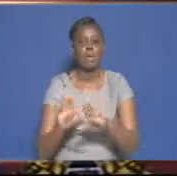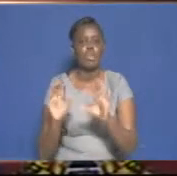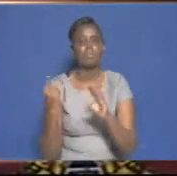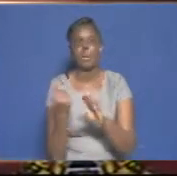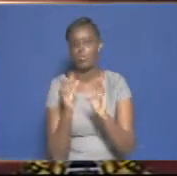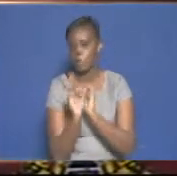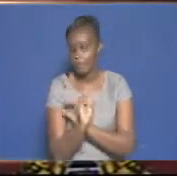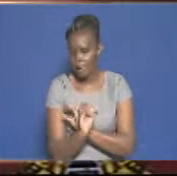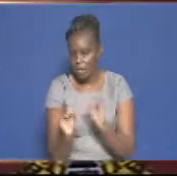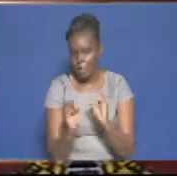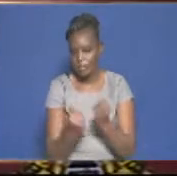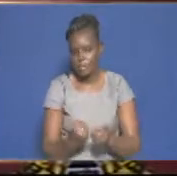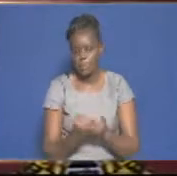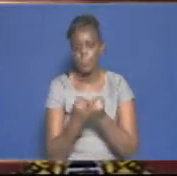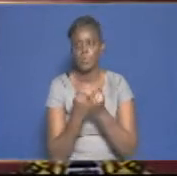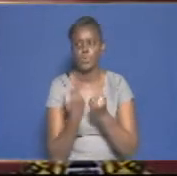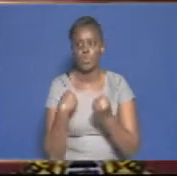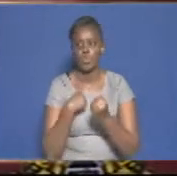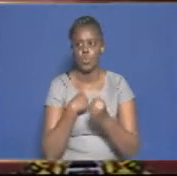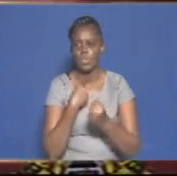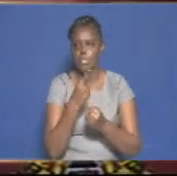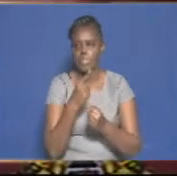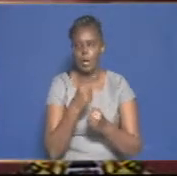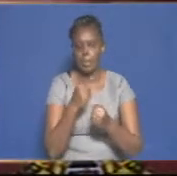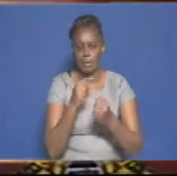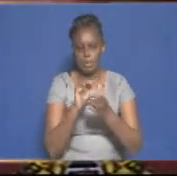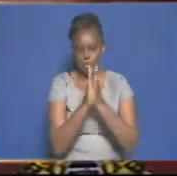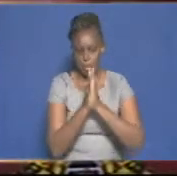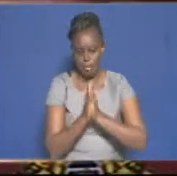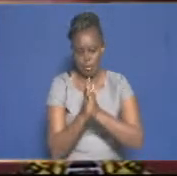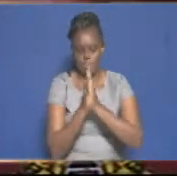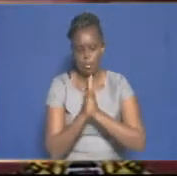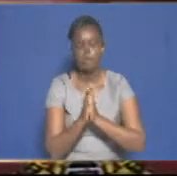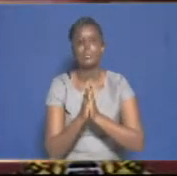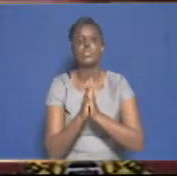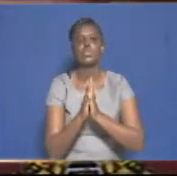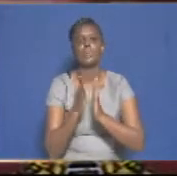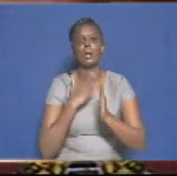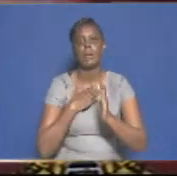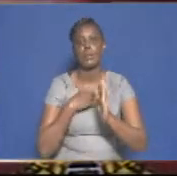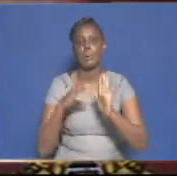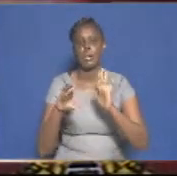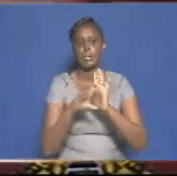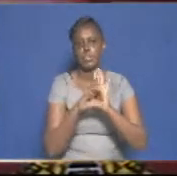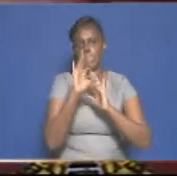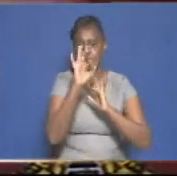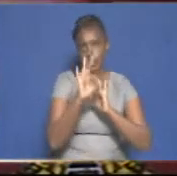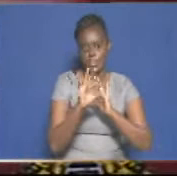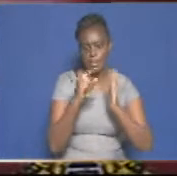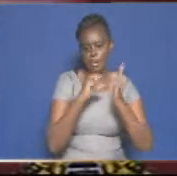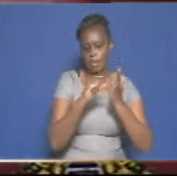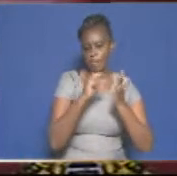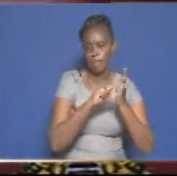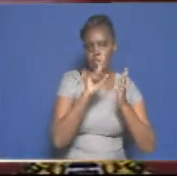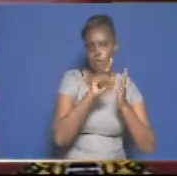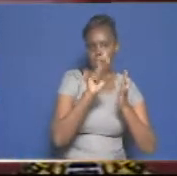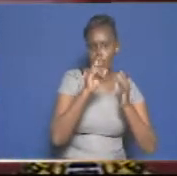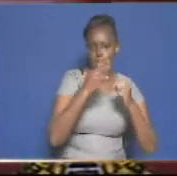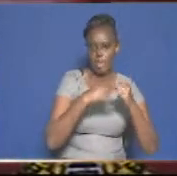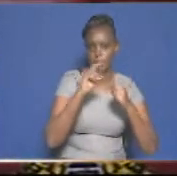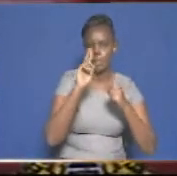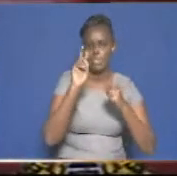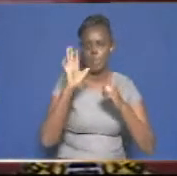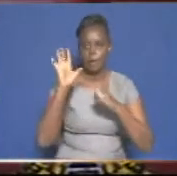Speaker, we say it in our religion, in chapter 3, verse 185 of the Holy Quran, every